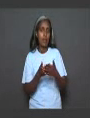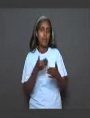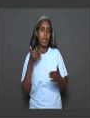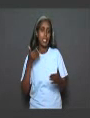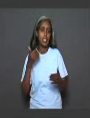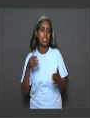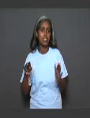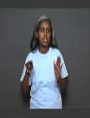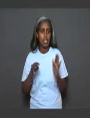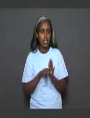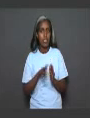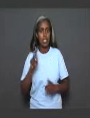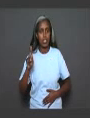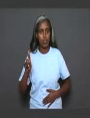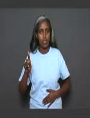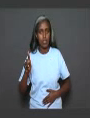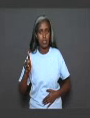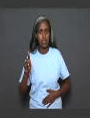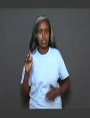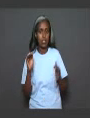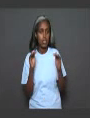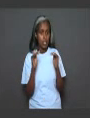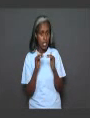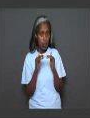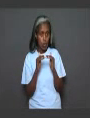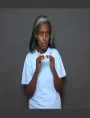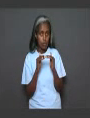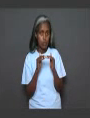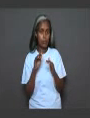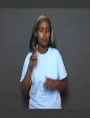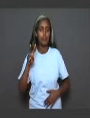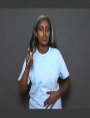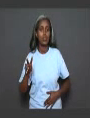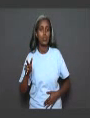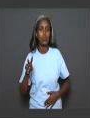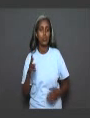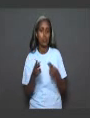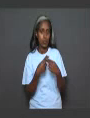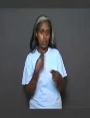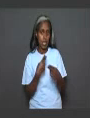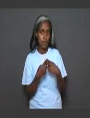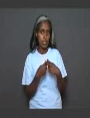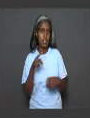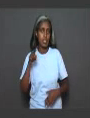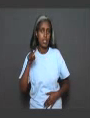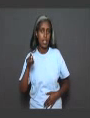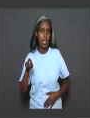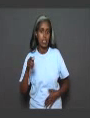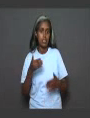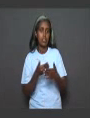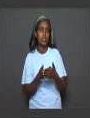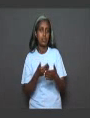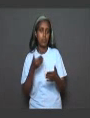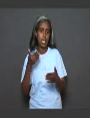minus negative 1 equals 2 times